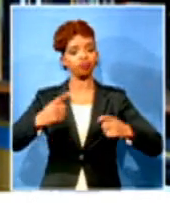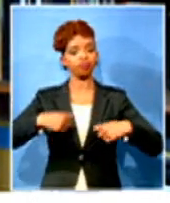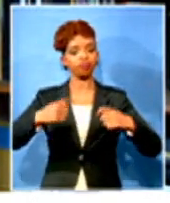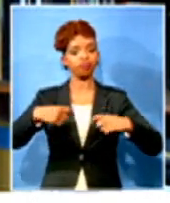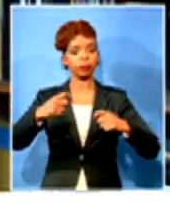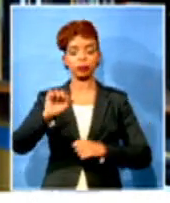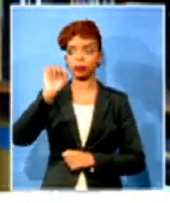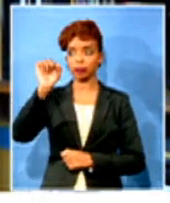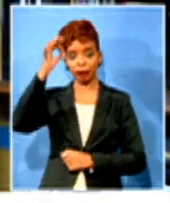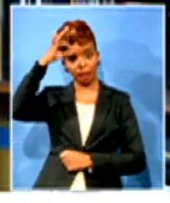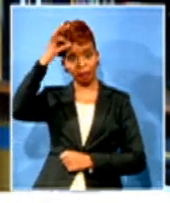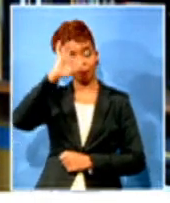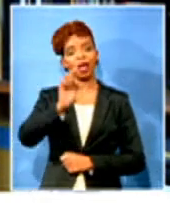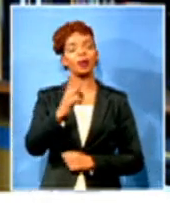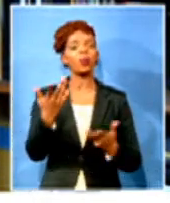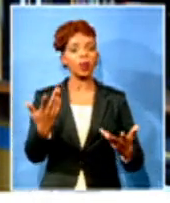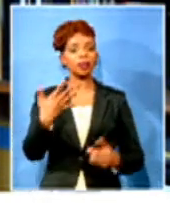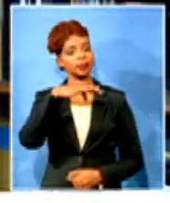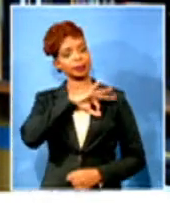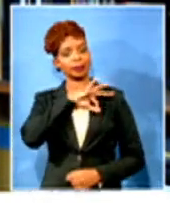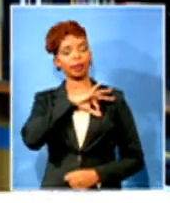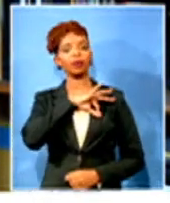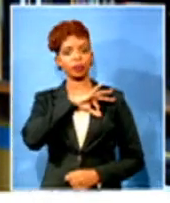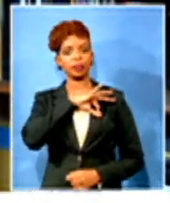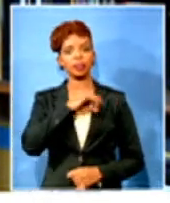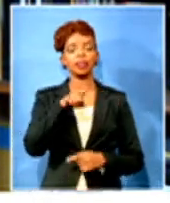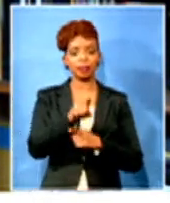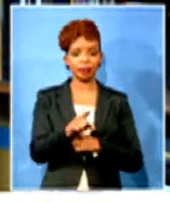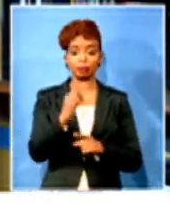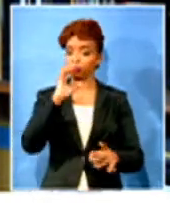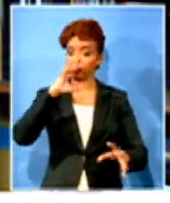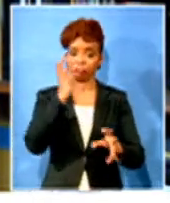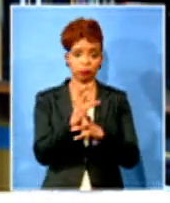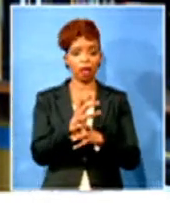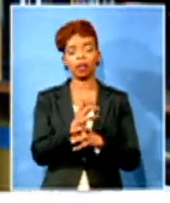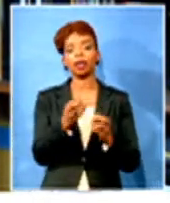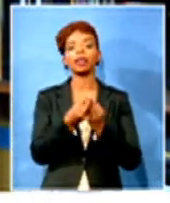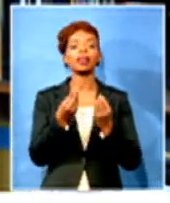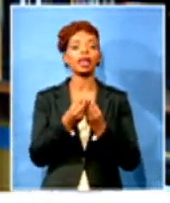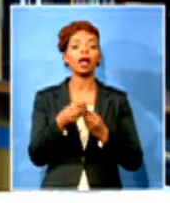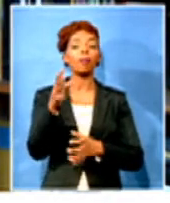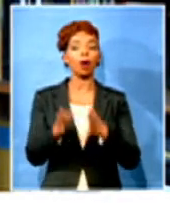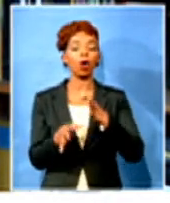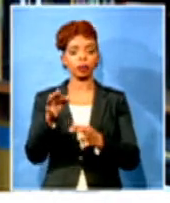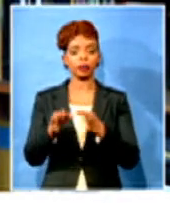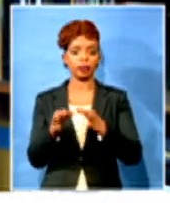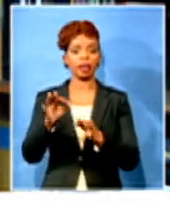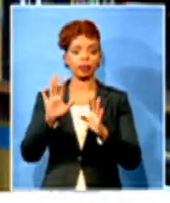salaries. And that's going to be a very hard issue politically to tackle. but needs to be tackled. Let's